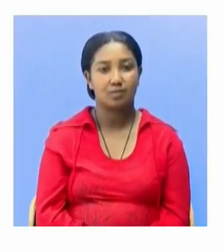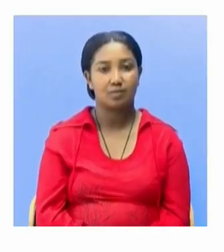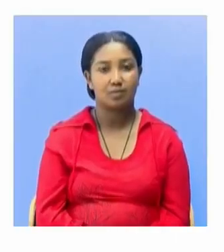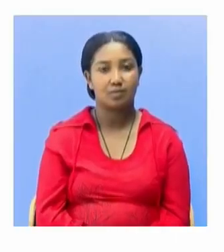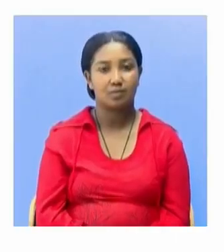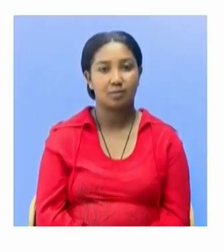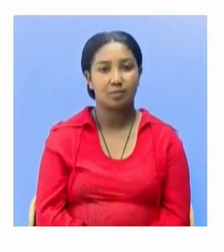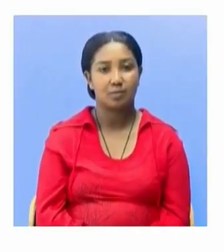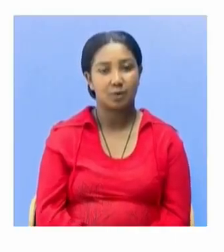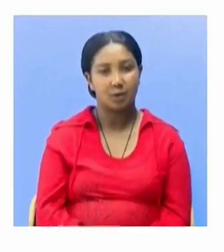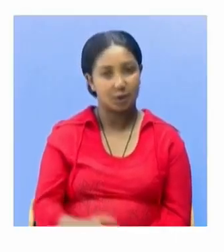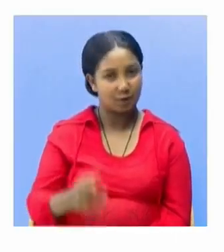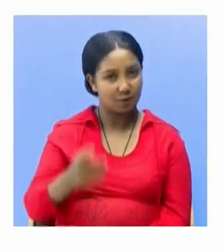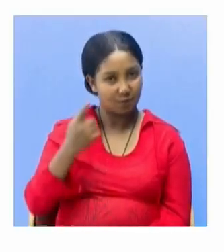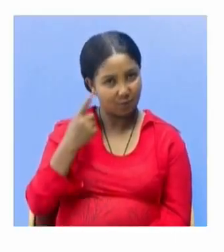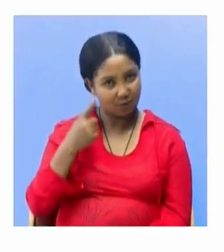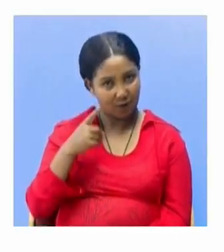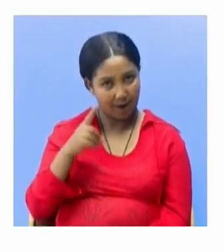from